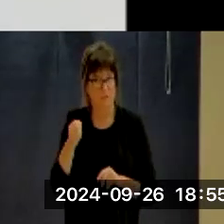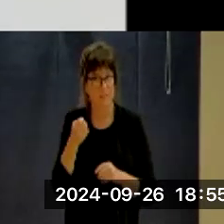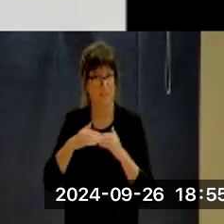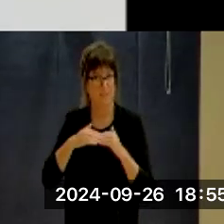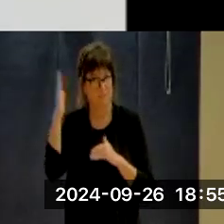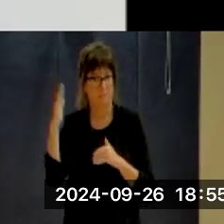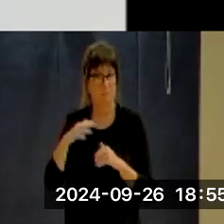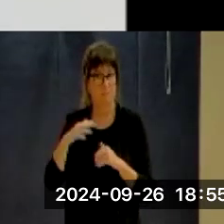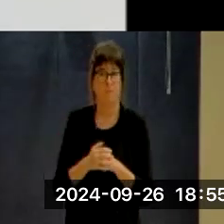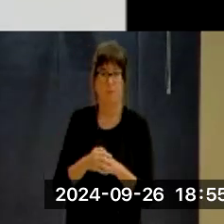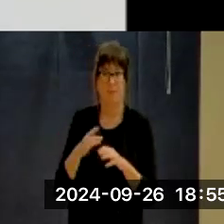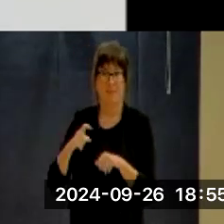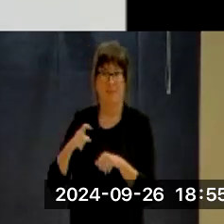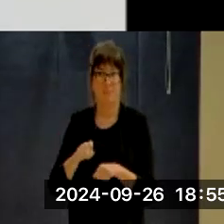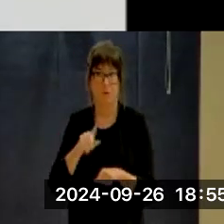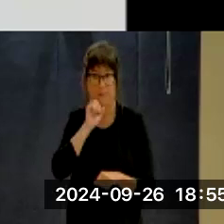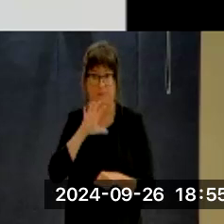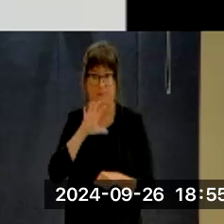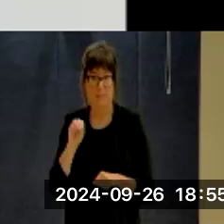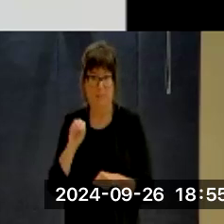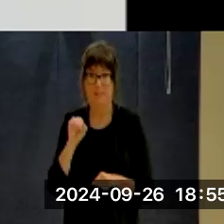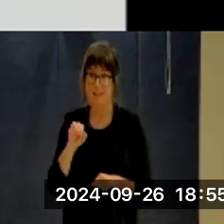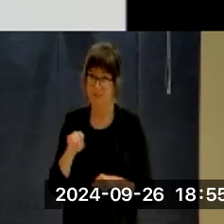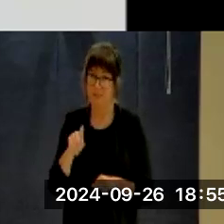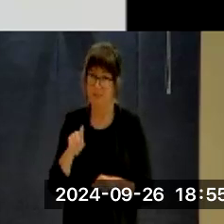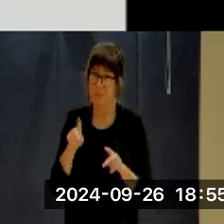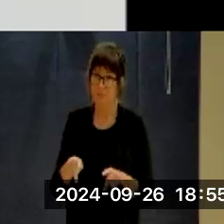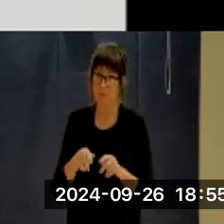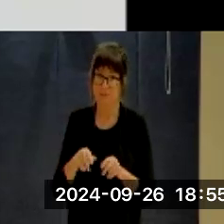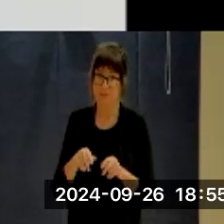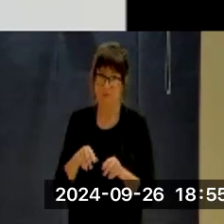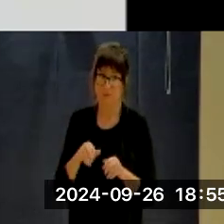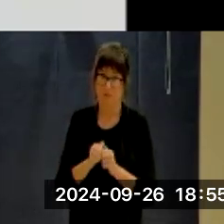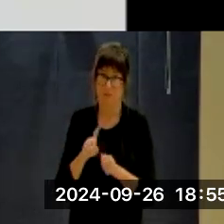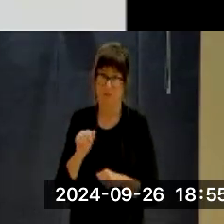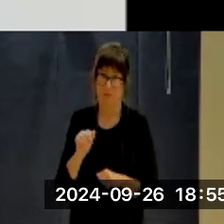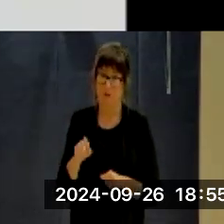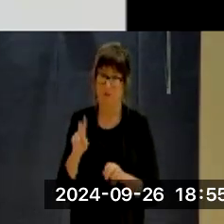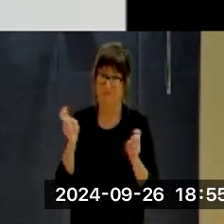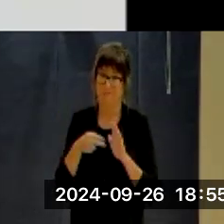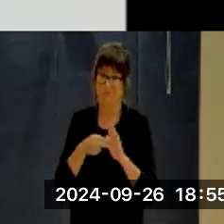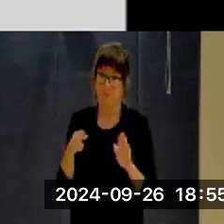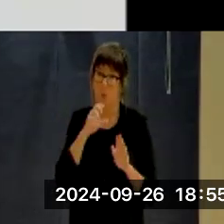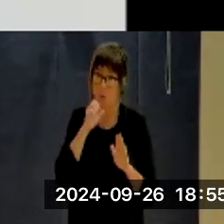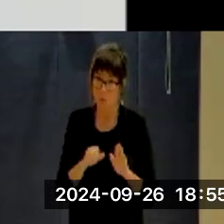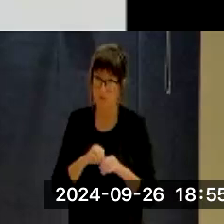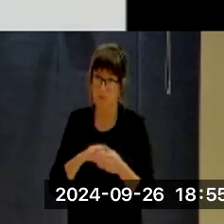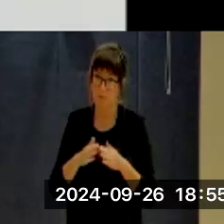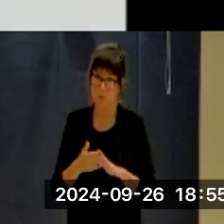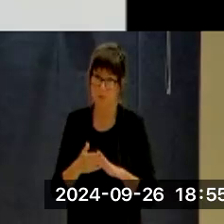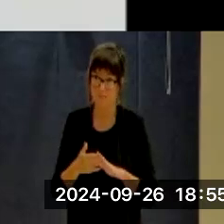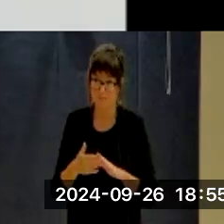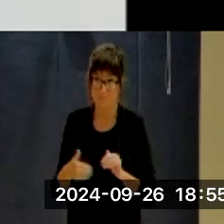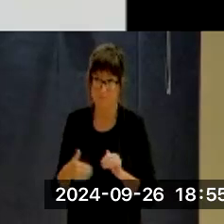the time you get to be 50, if you're a person with a disability, you're really old in the community. And this is something that needs to be talked about,